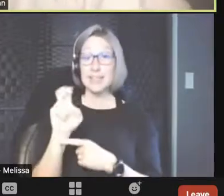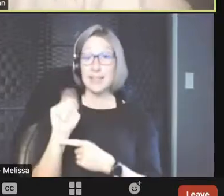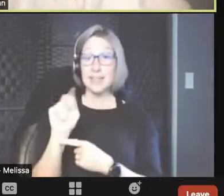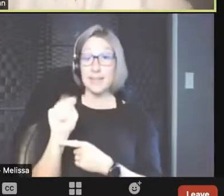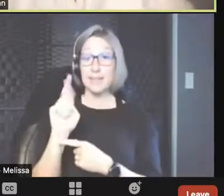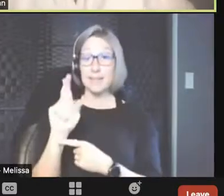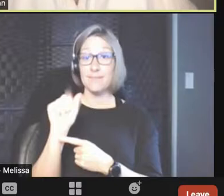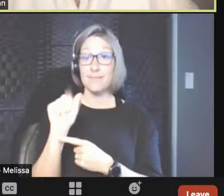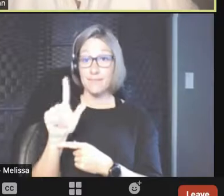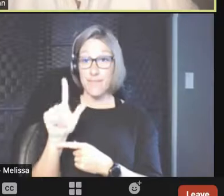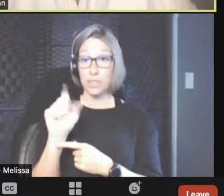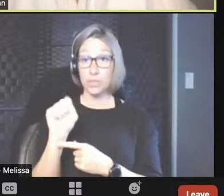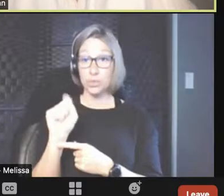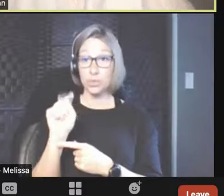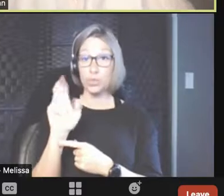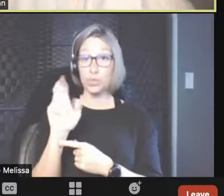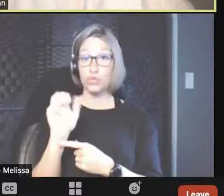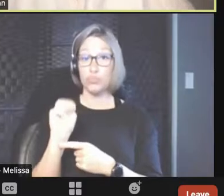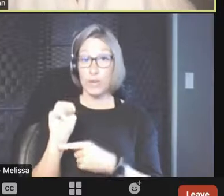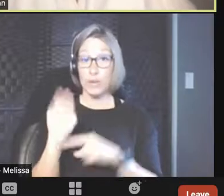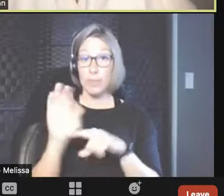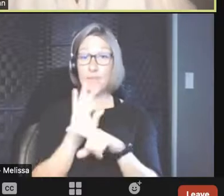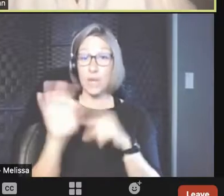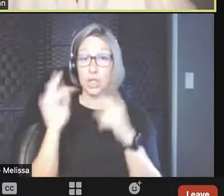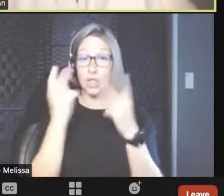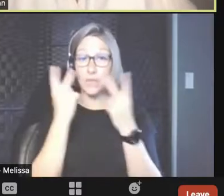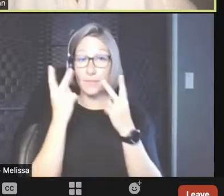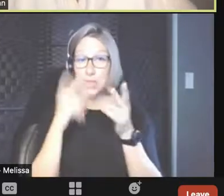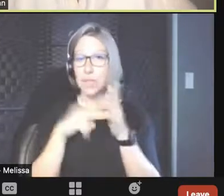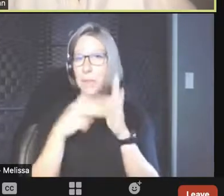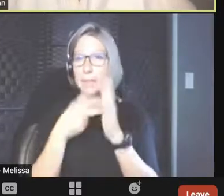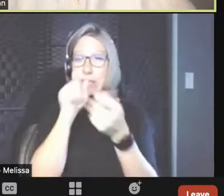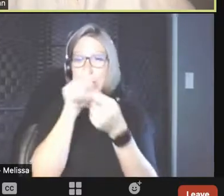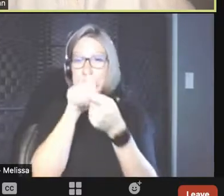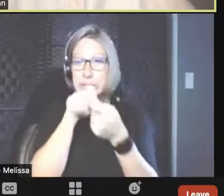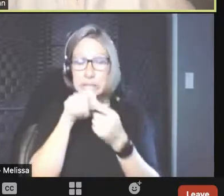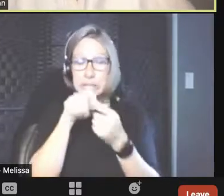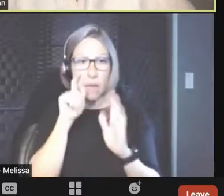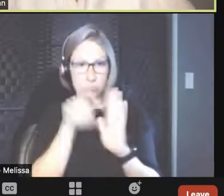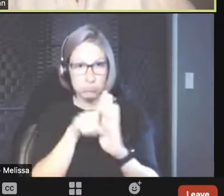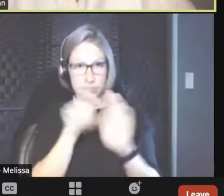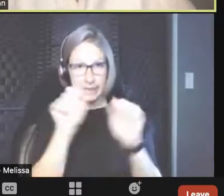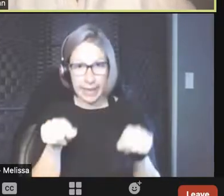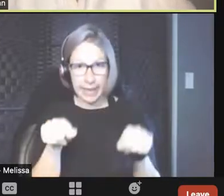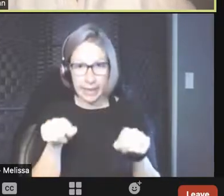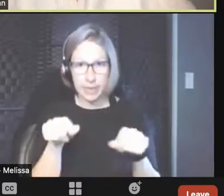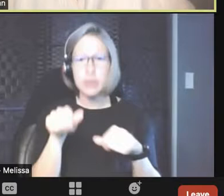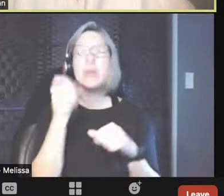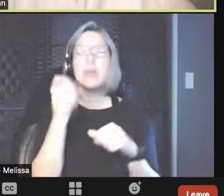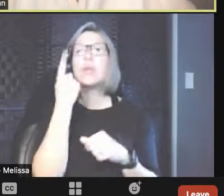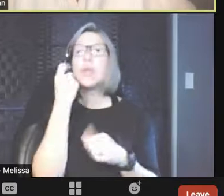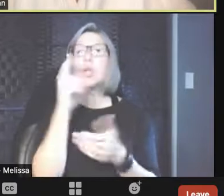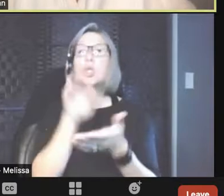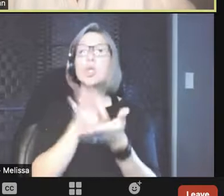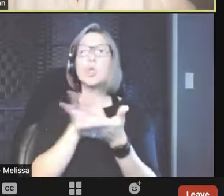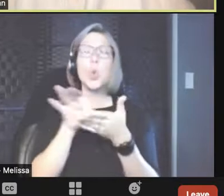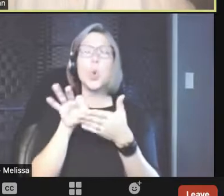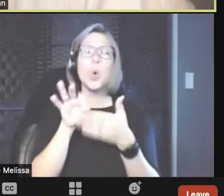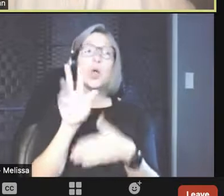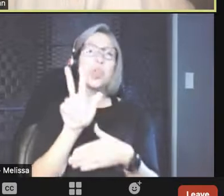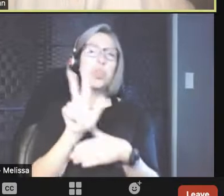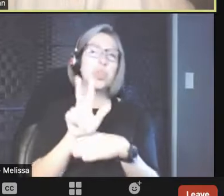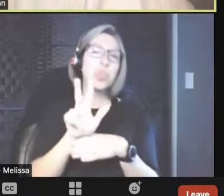functional vision or detail, and that's roughly a score above 3 on the CVI range, right around